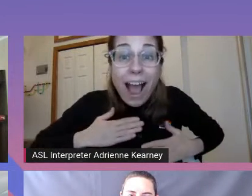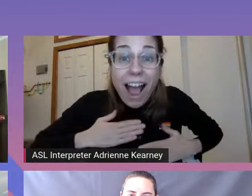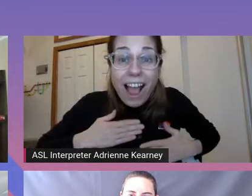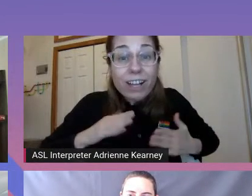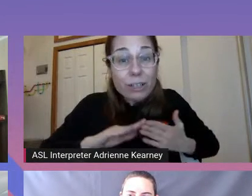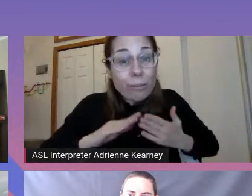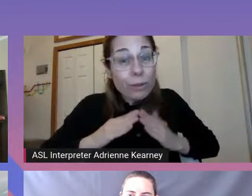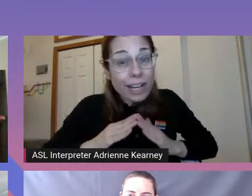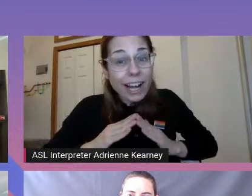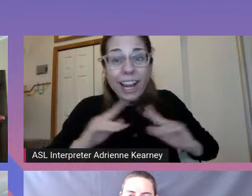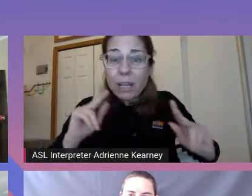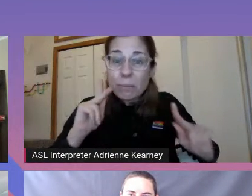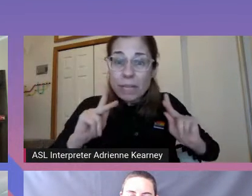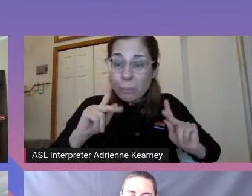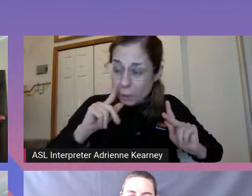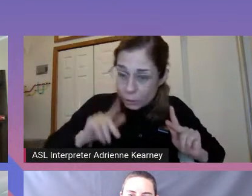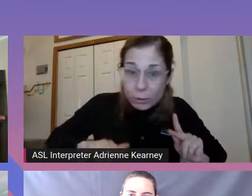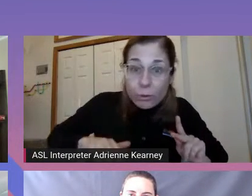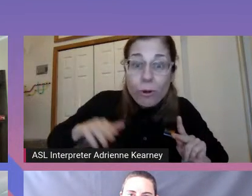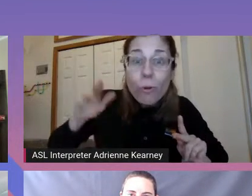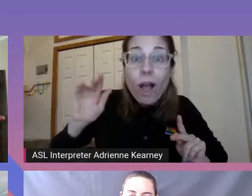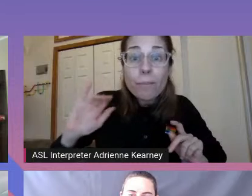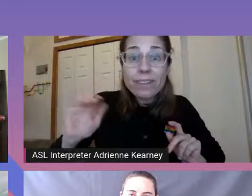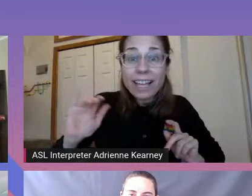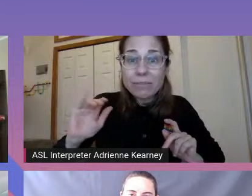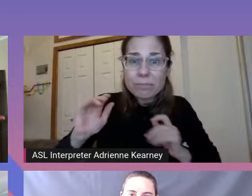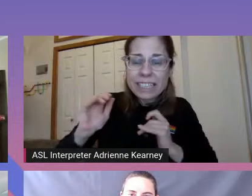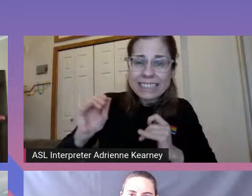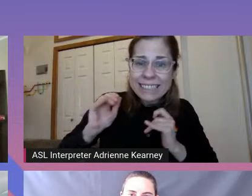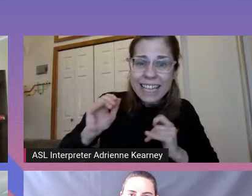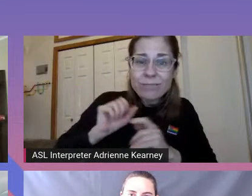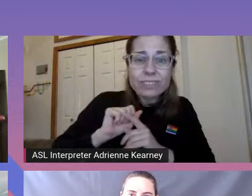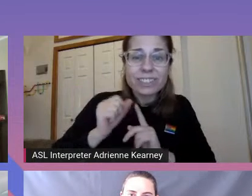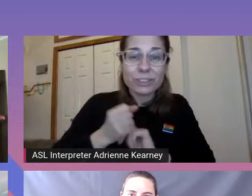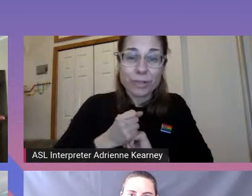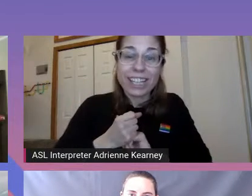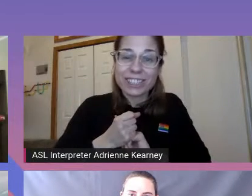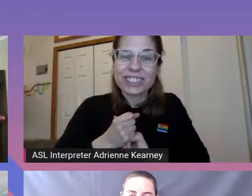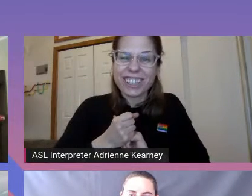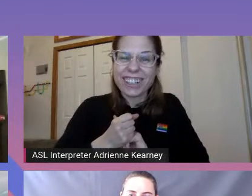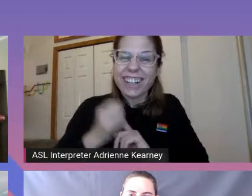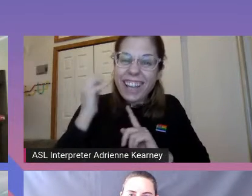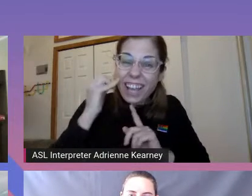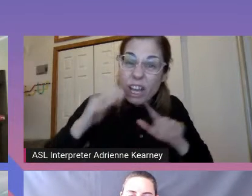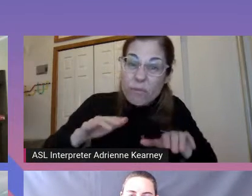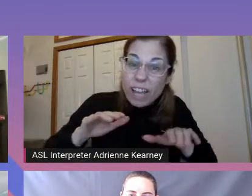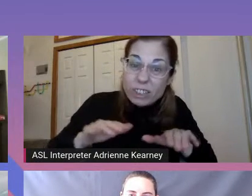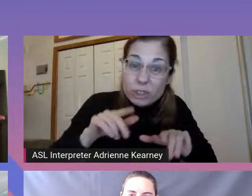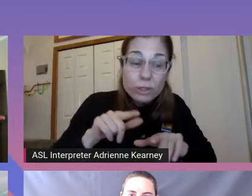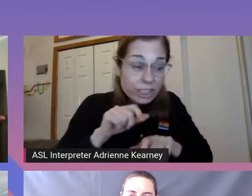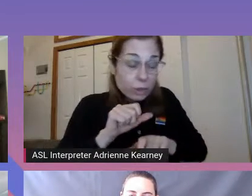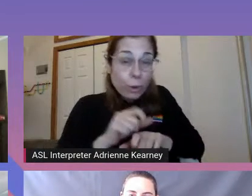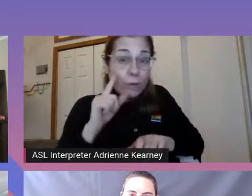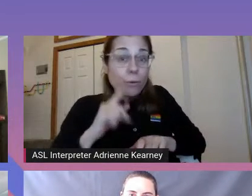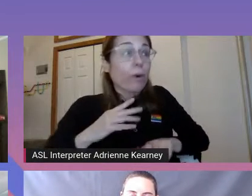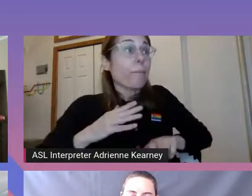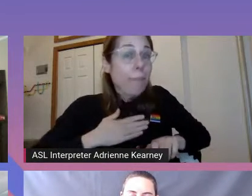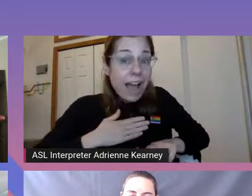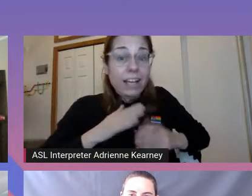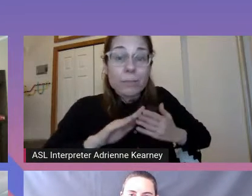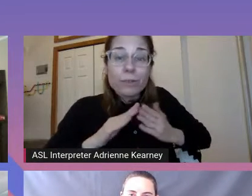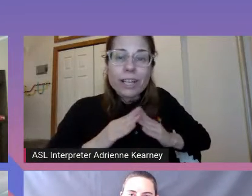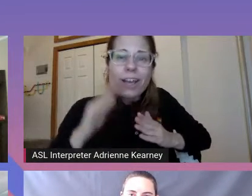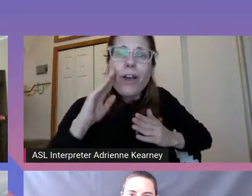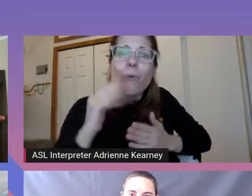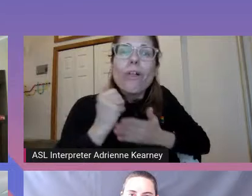They're dealing with similar struggles, and that's a way of healing their community. And going towards like, the care praxis,